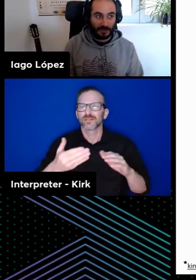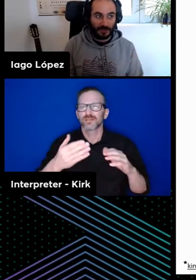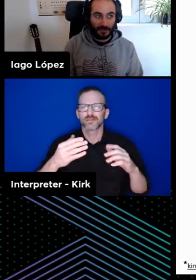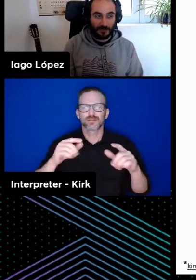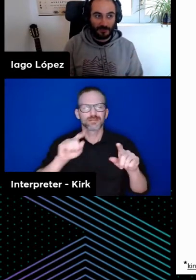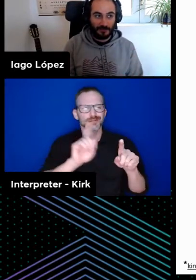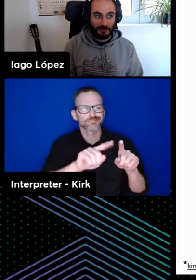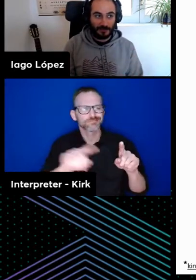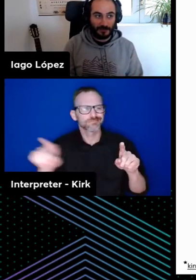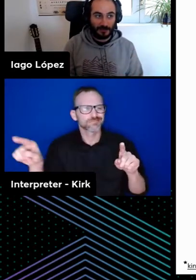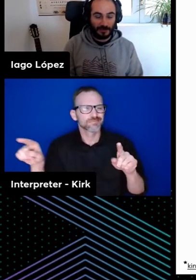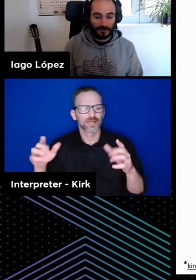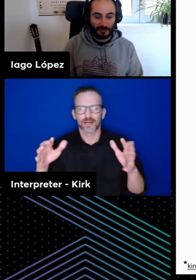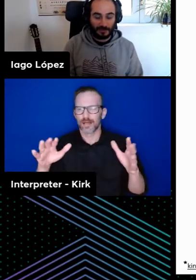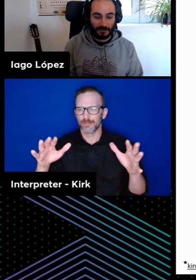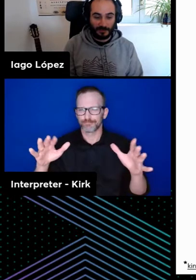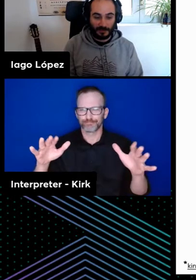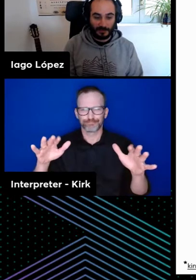operational